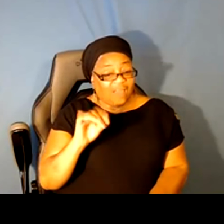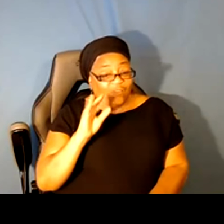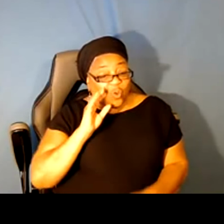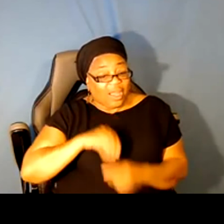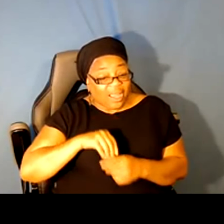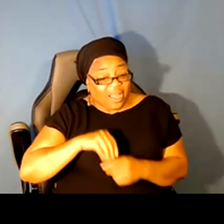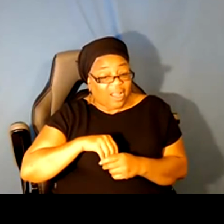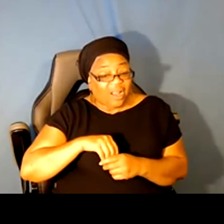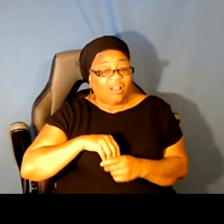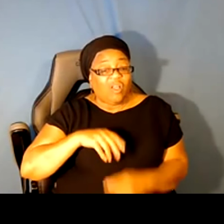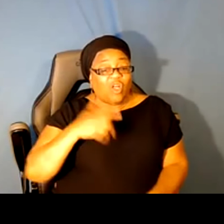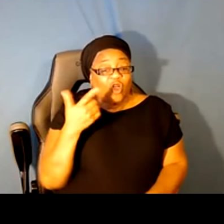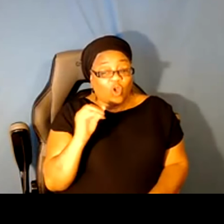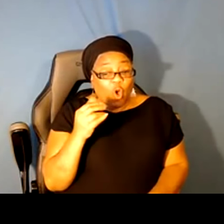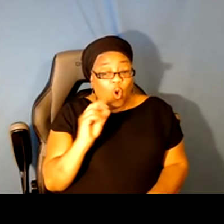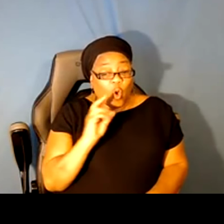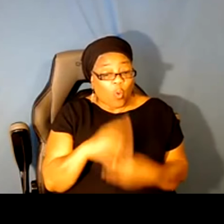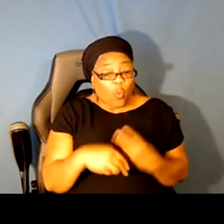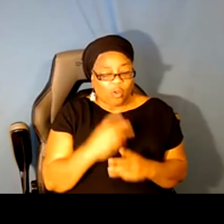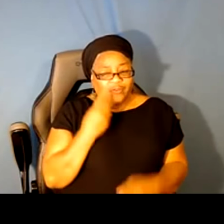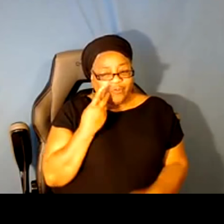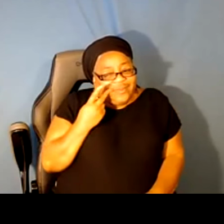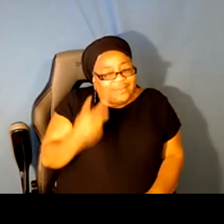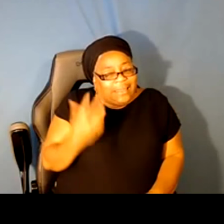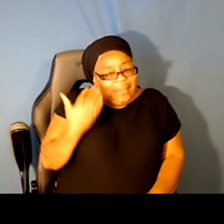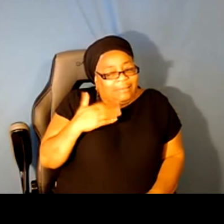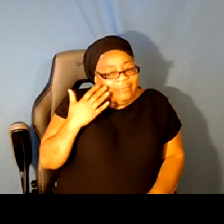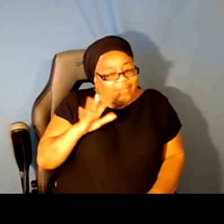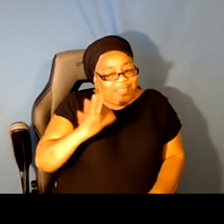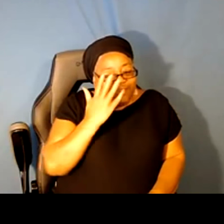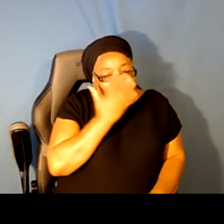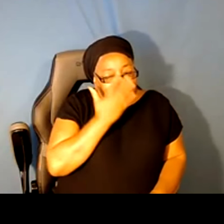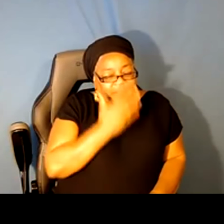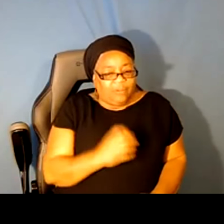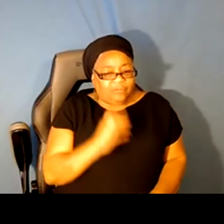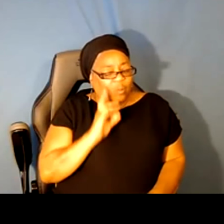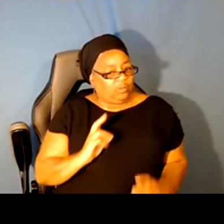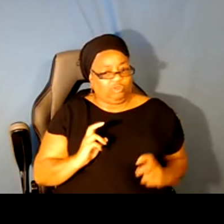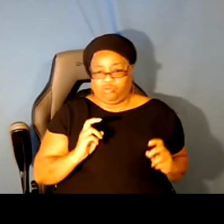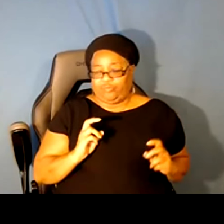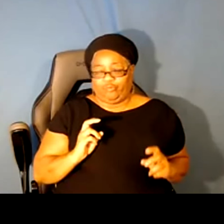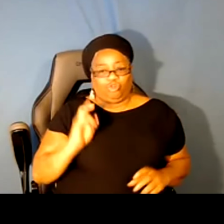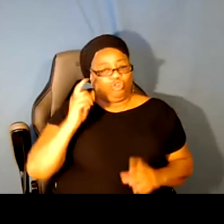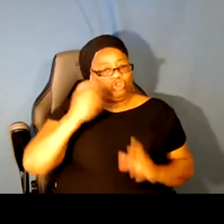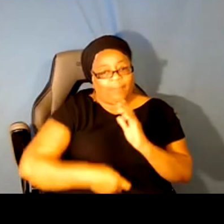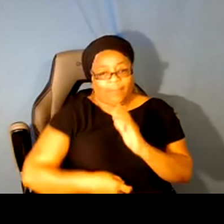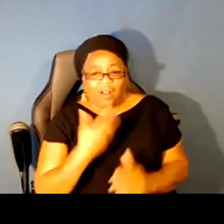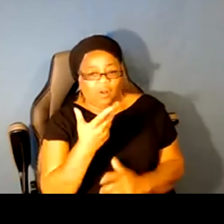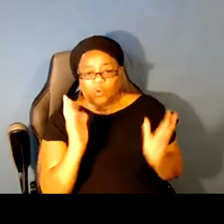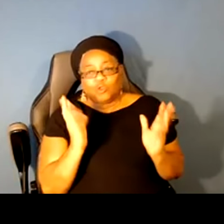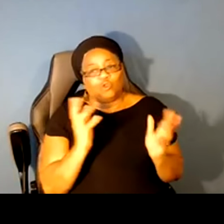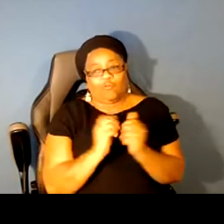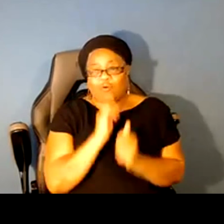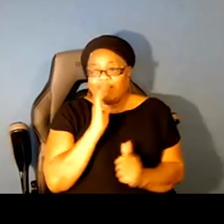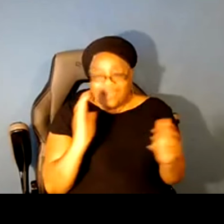would have seen his face. So I want to go ahead and I want to jump right in. I don't want to talk too much for the intro. I want to